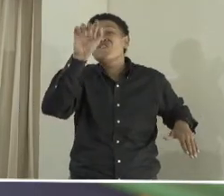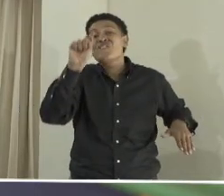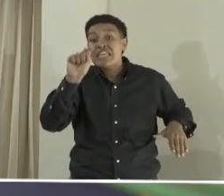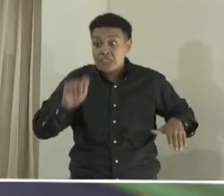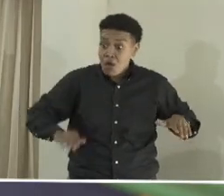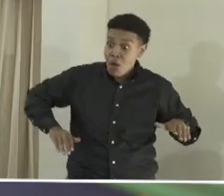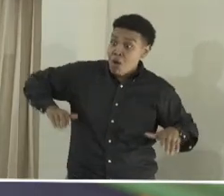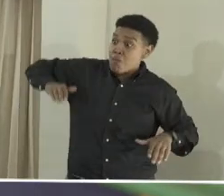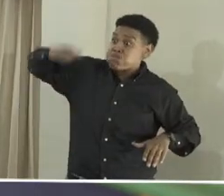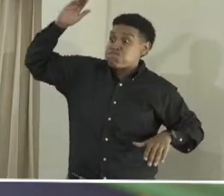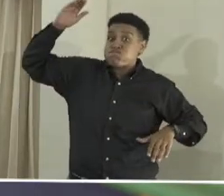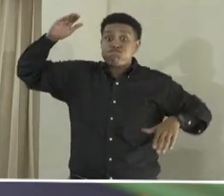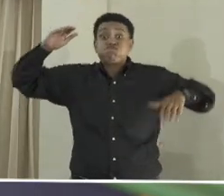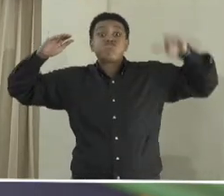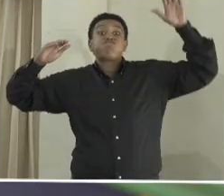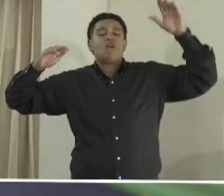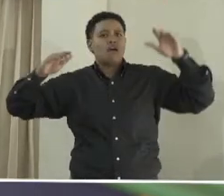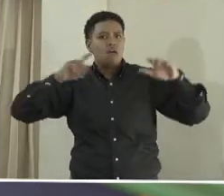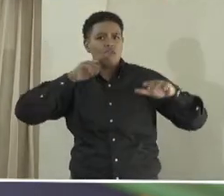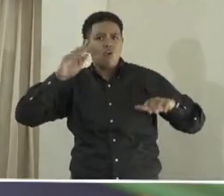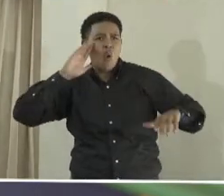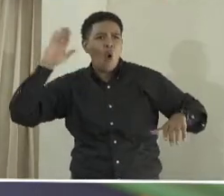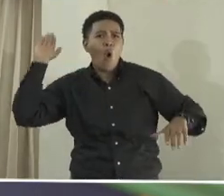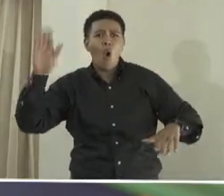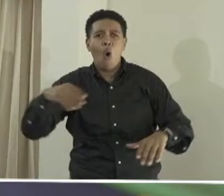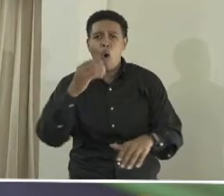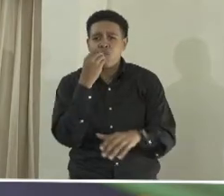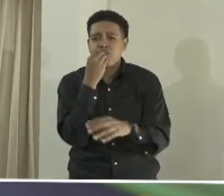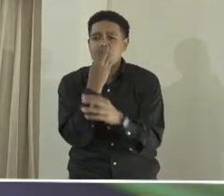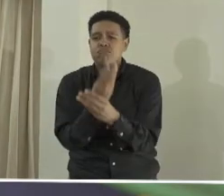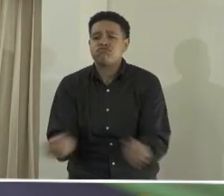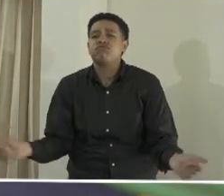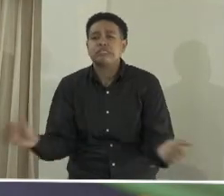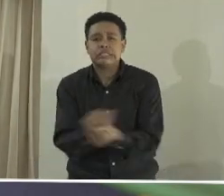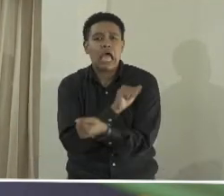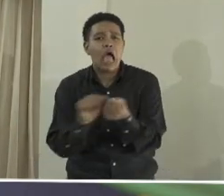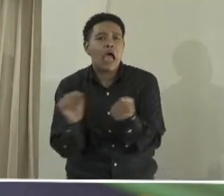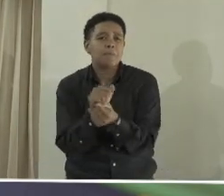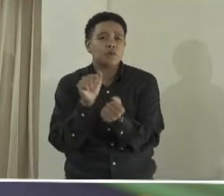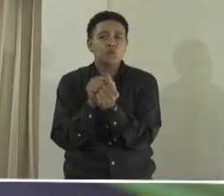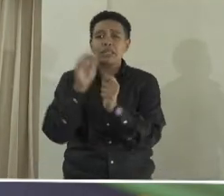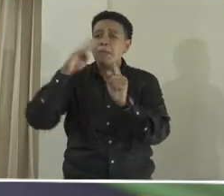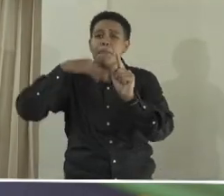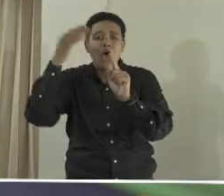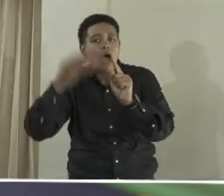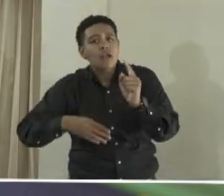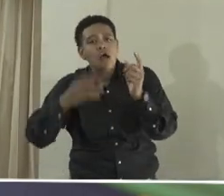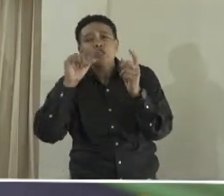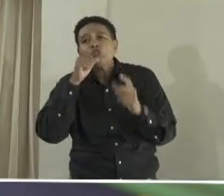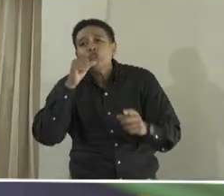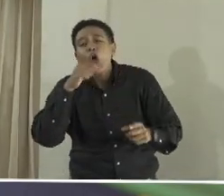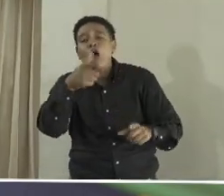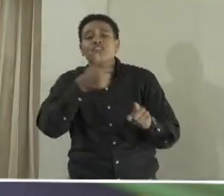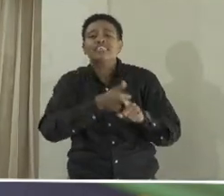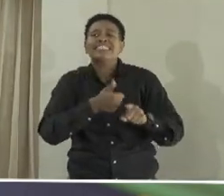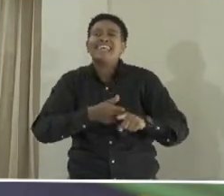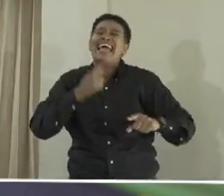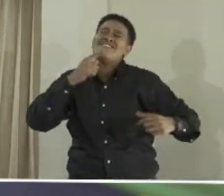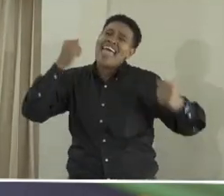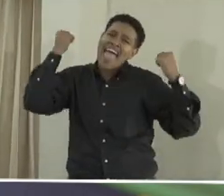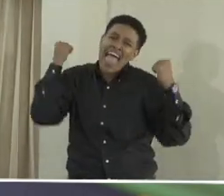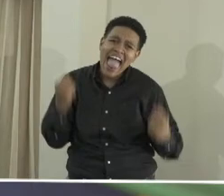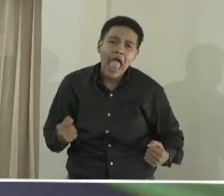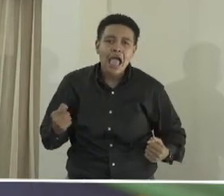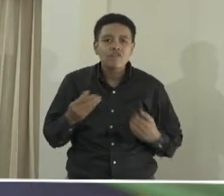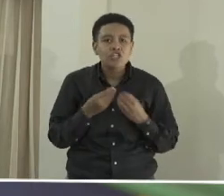some places. All crops in the land were damaged, with banana cultivation suffering the heaviest loss. But